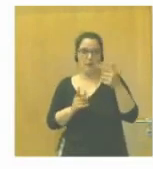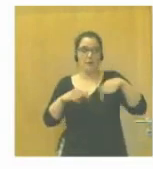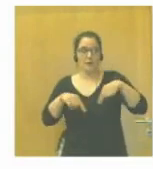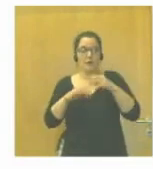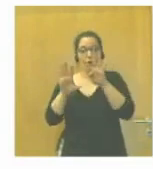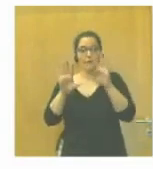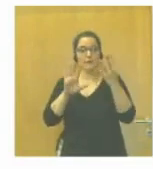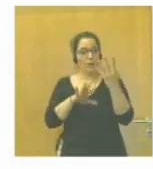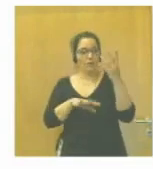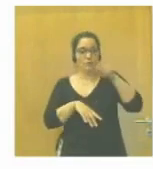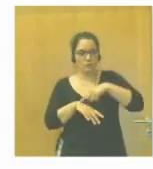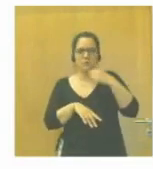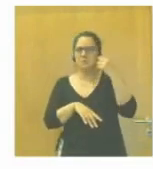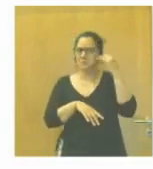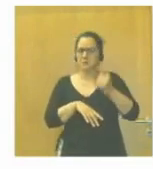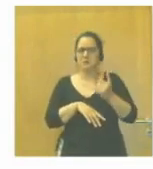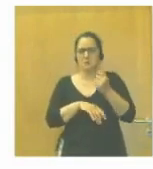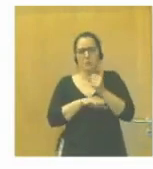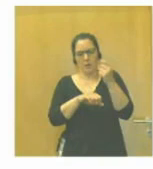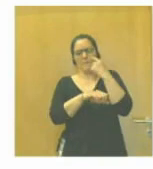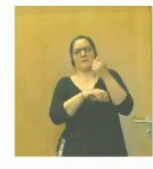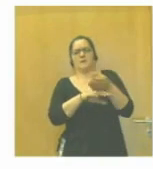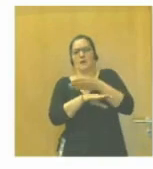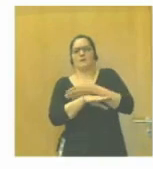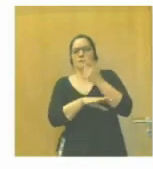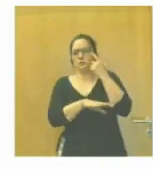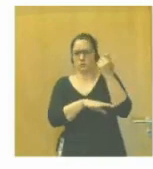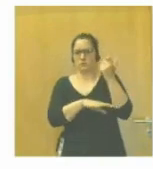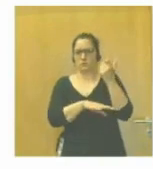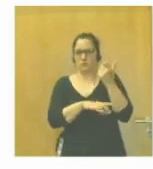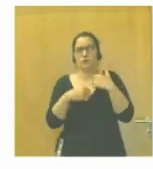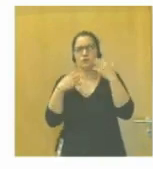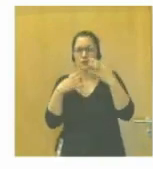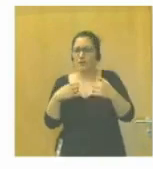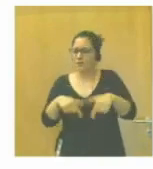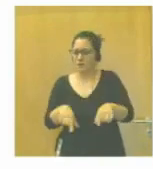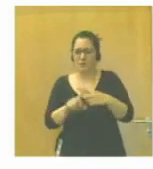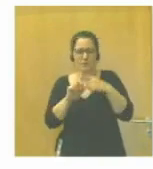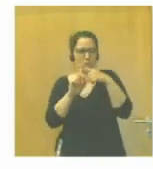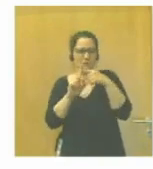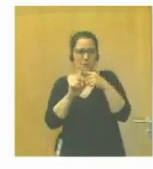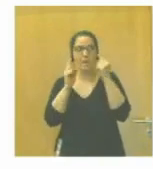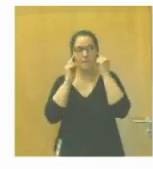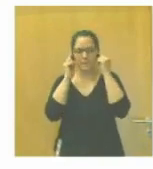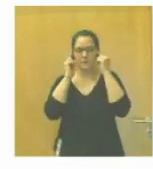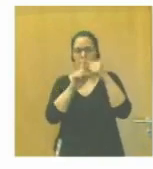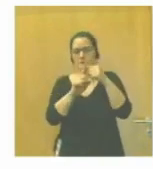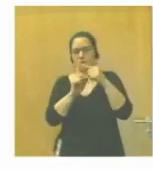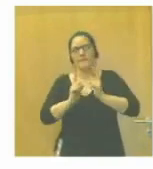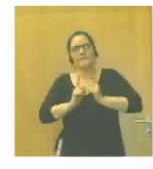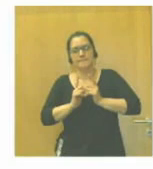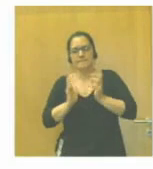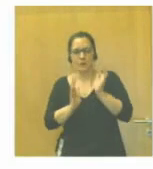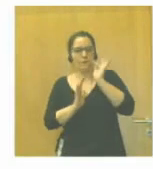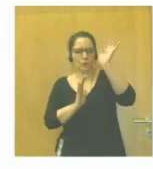last time we did this poll. I think it's incredibly hopeful. It means that the will to do better exists, that the